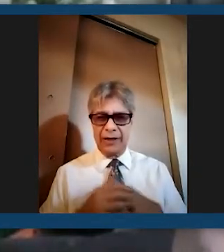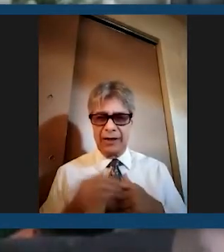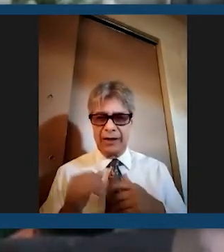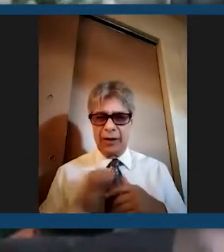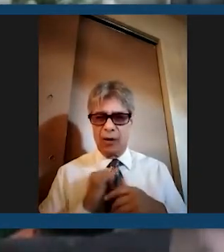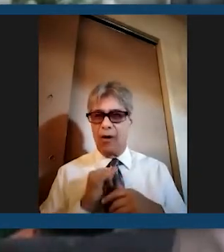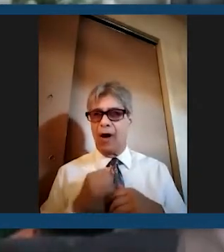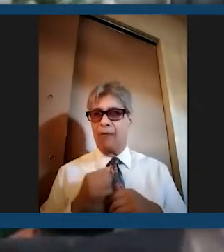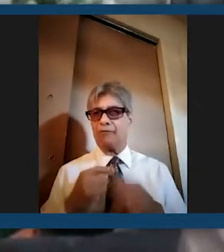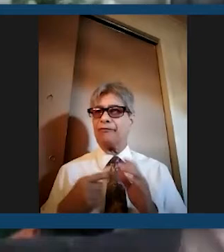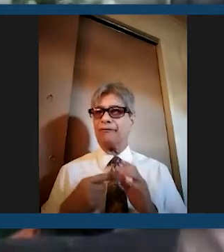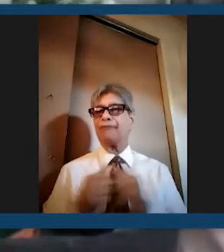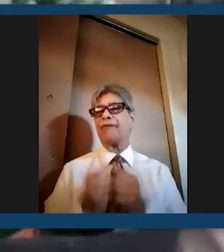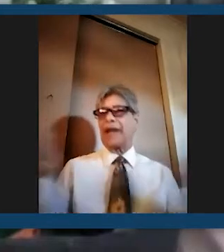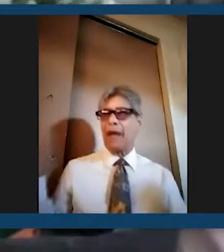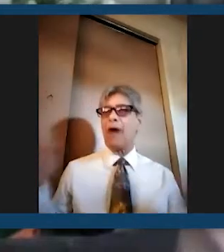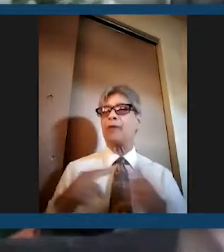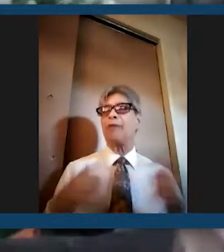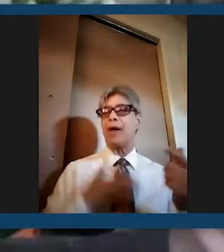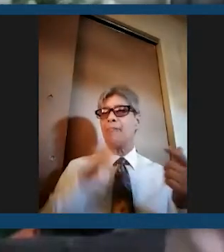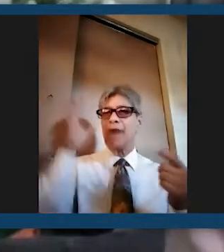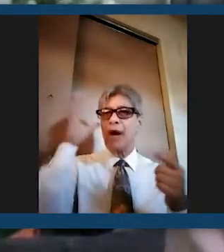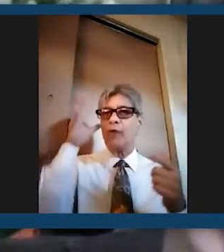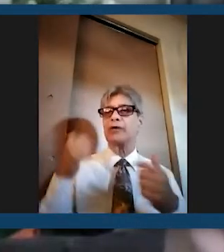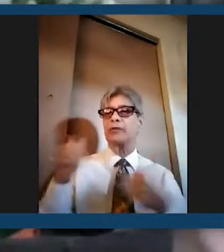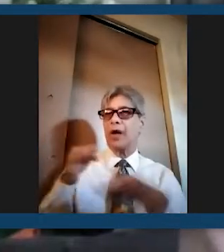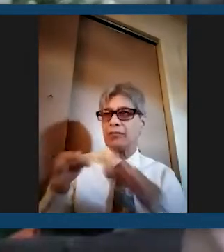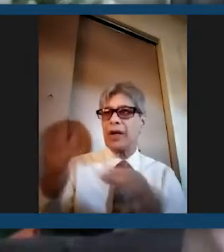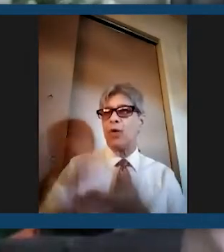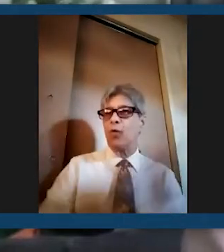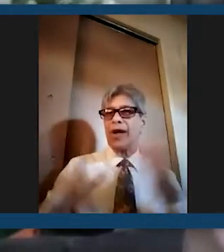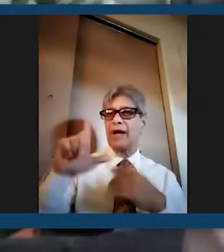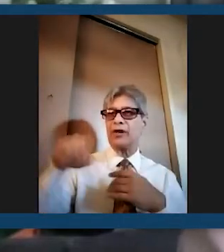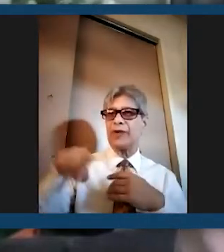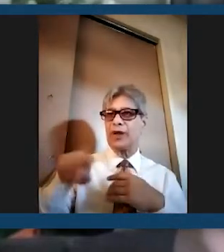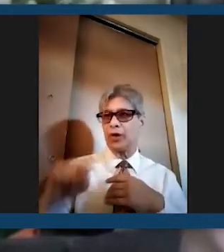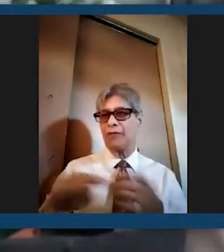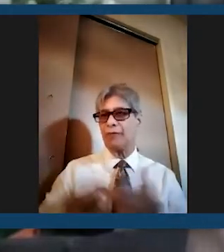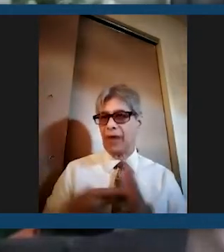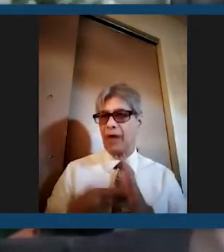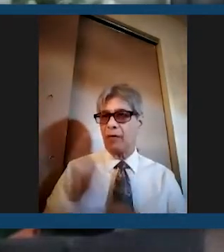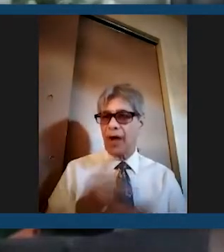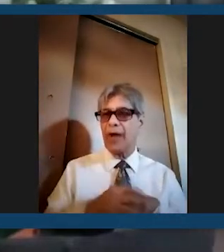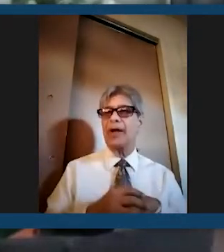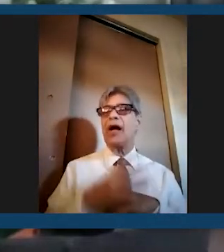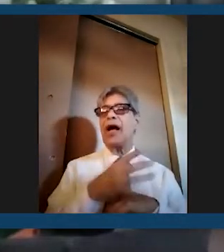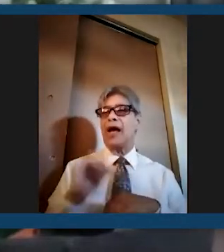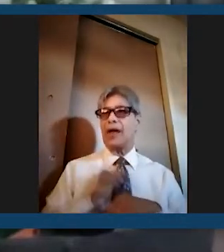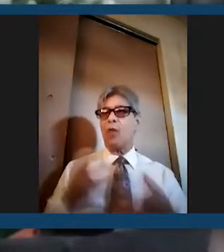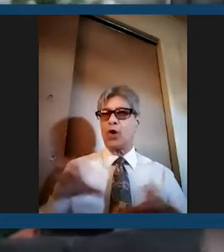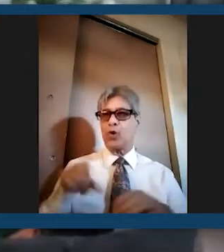to explain sort of what LGBTQ meant, right? And sort of that I wanted to do this as a